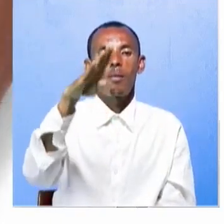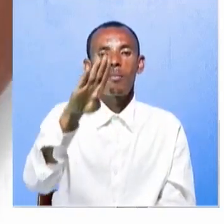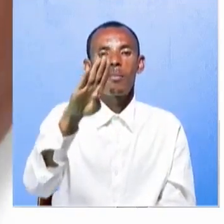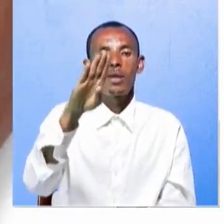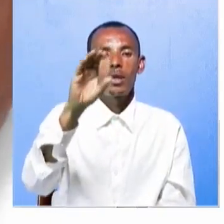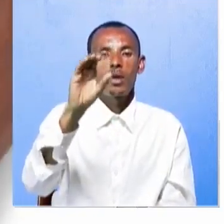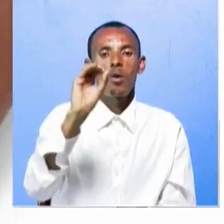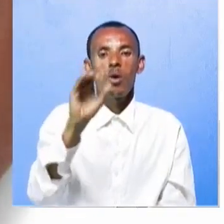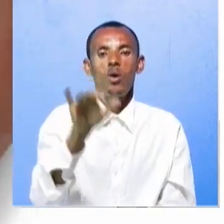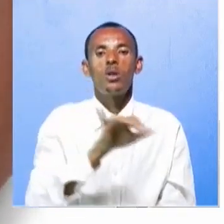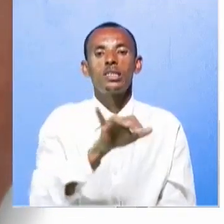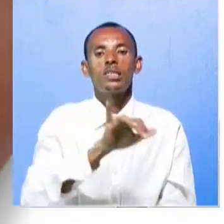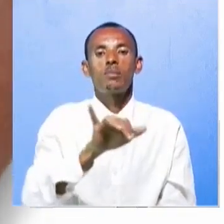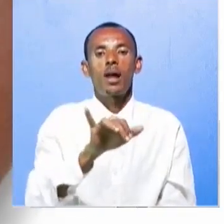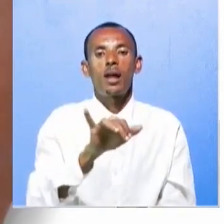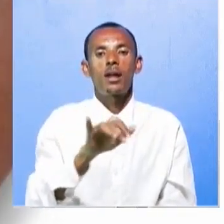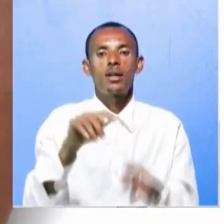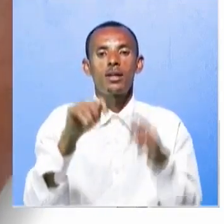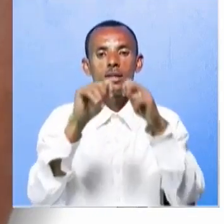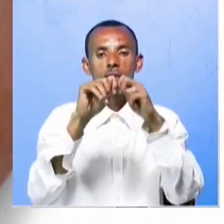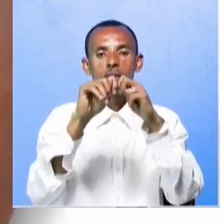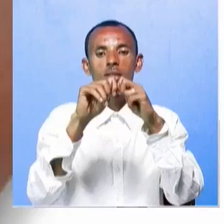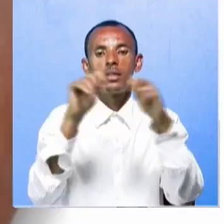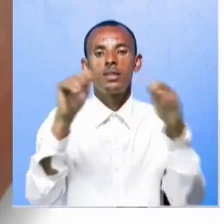ABO is similar to triangle